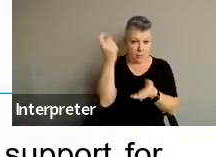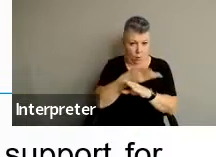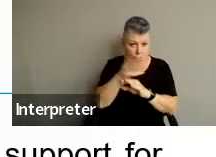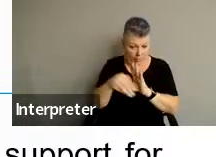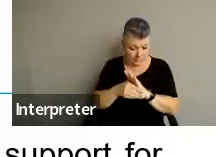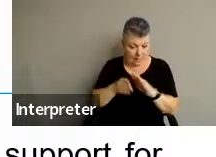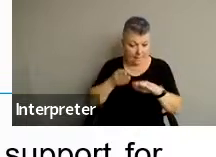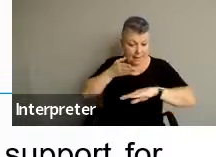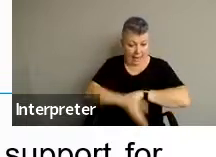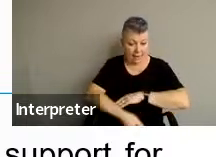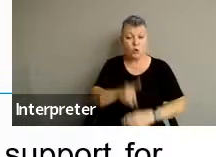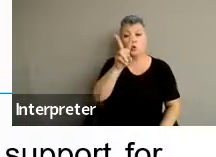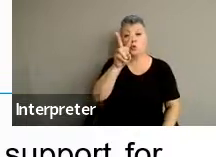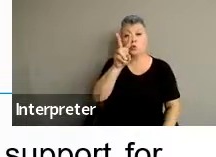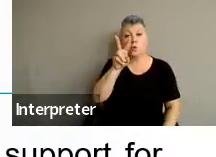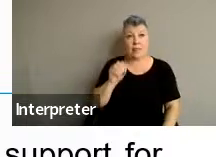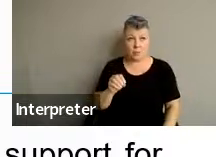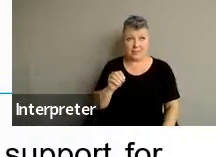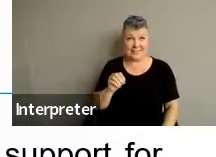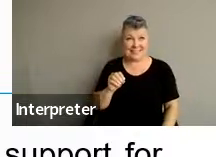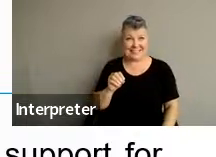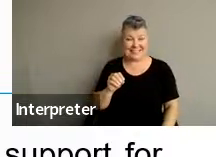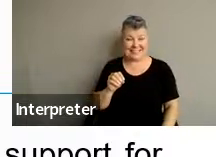the 2024,